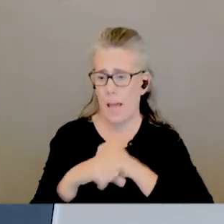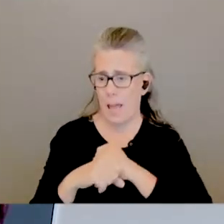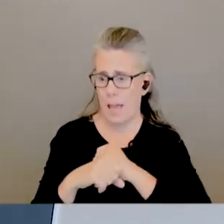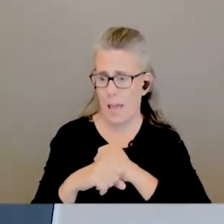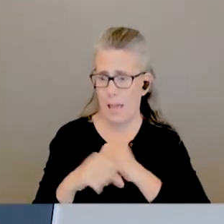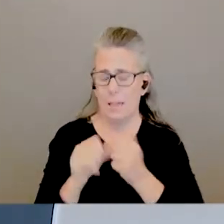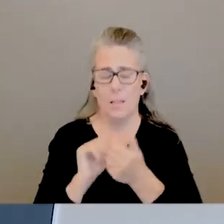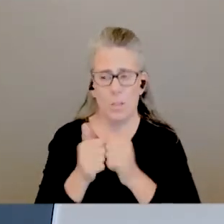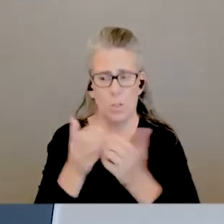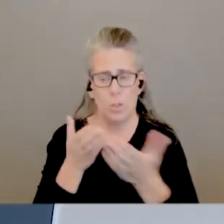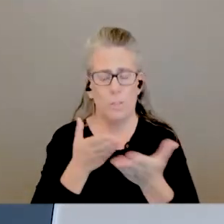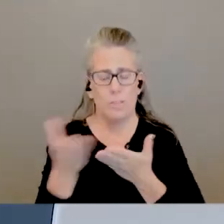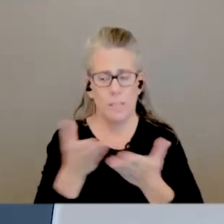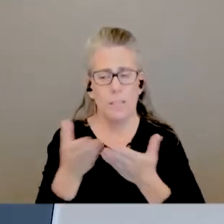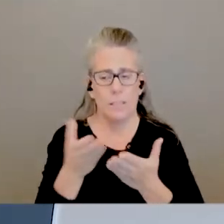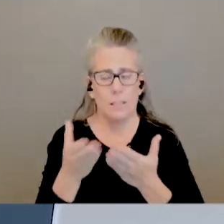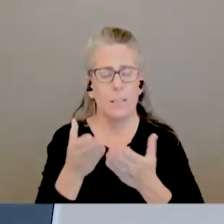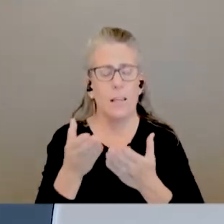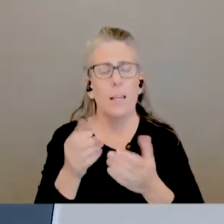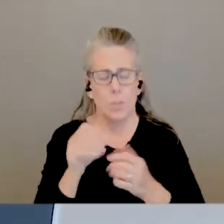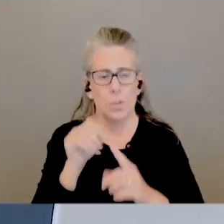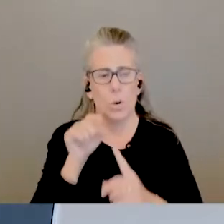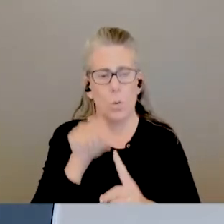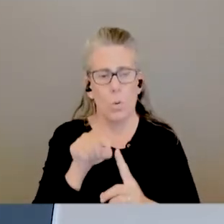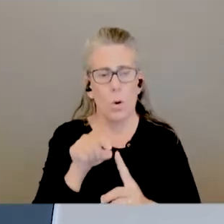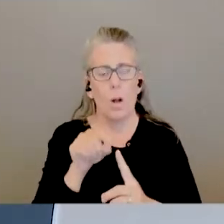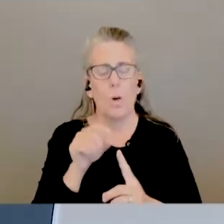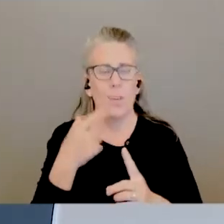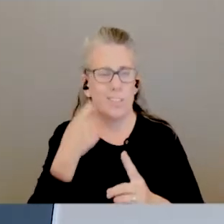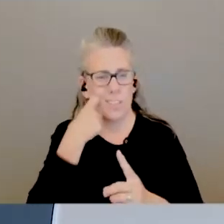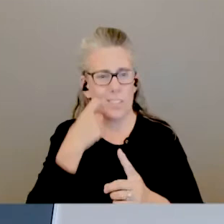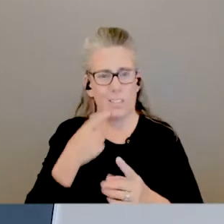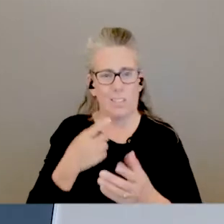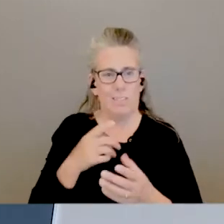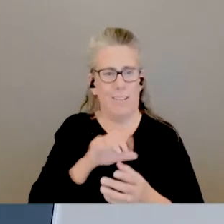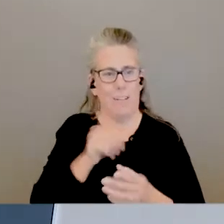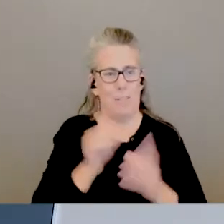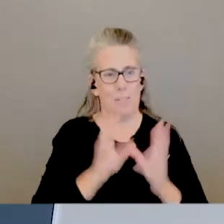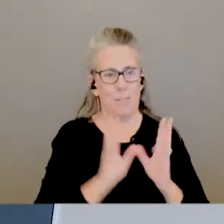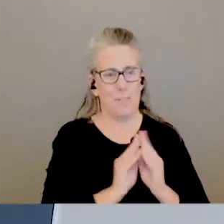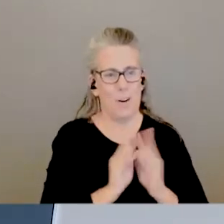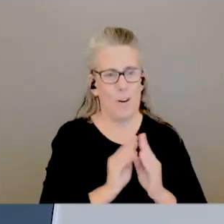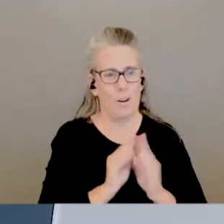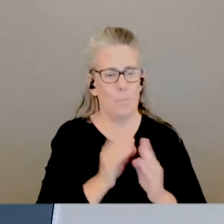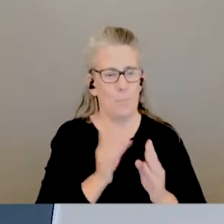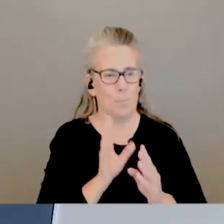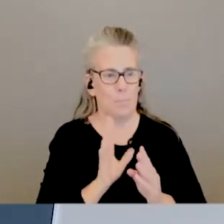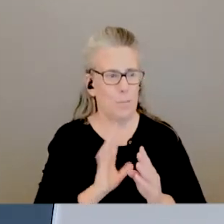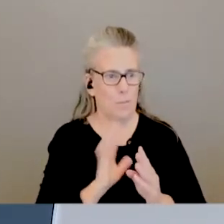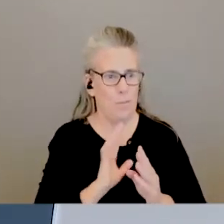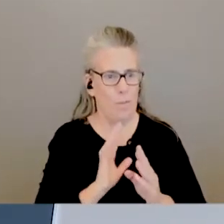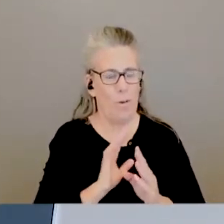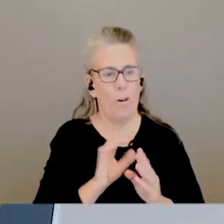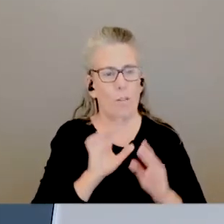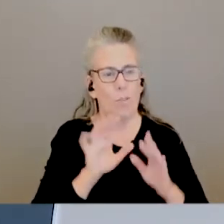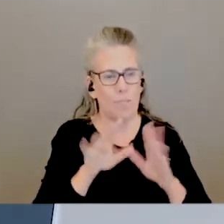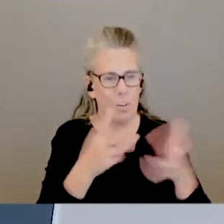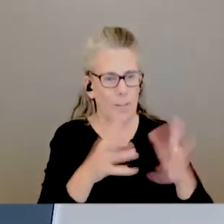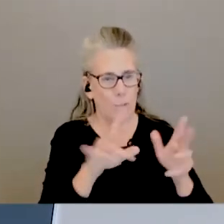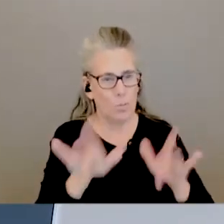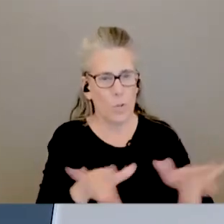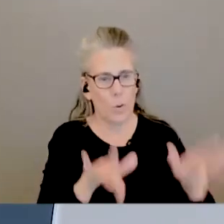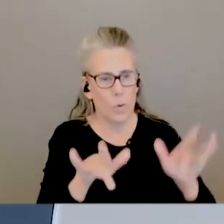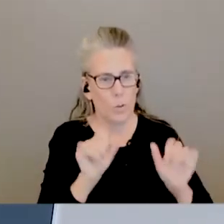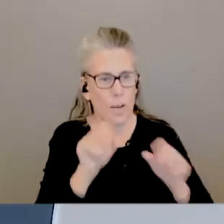just did a breakout session an hour before. That recording will be live by later tonight, I believe, so folks can watch it as